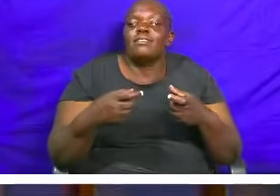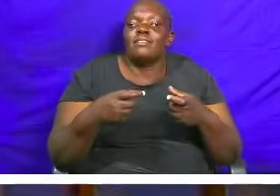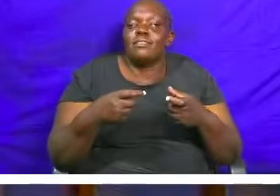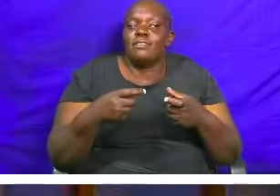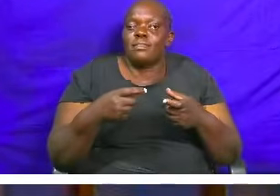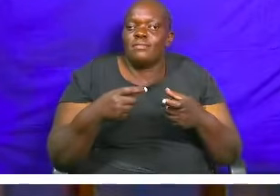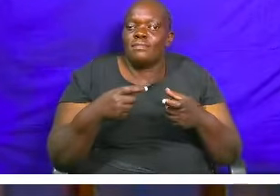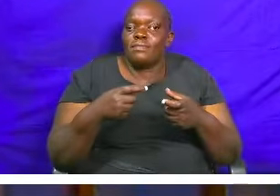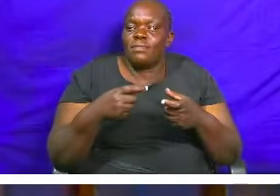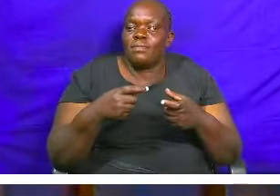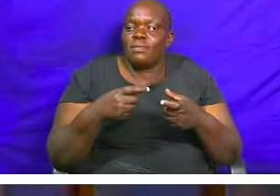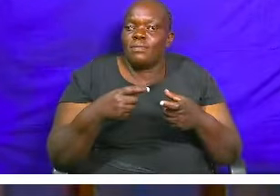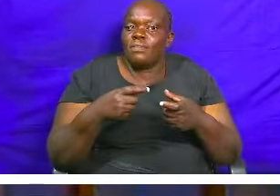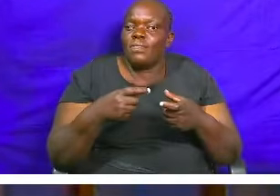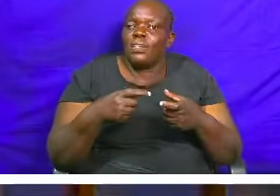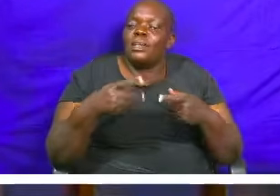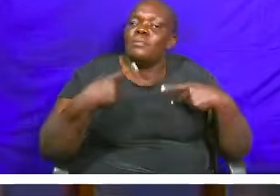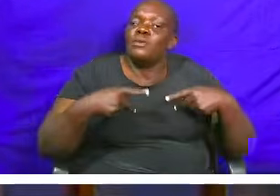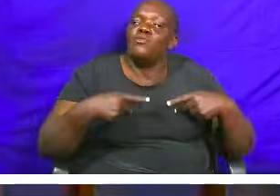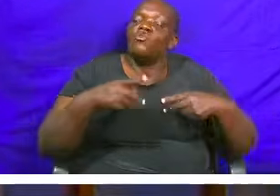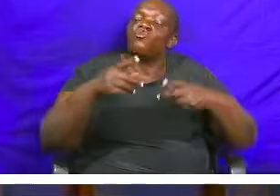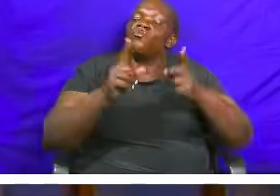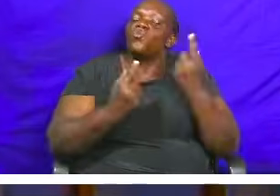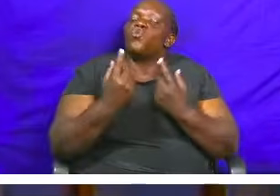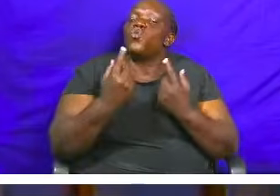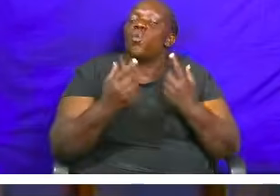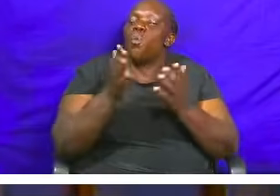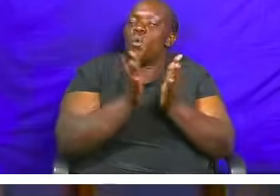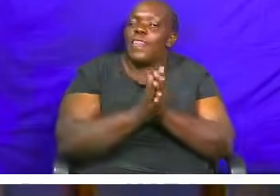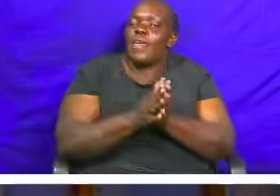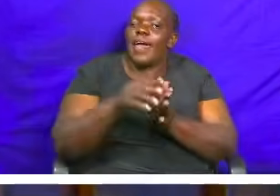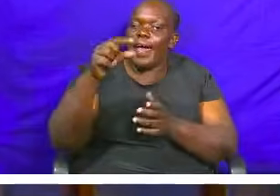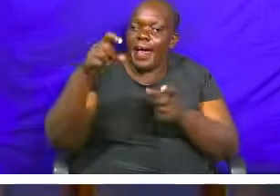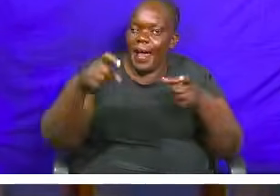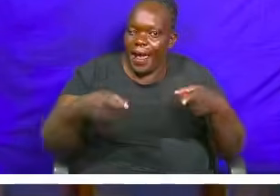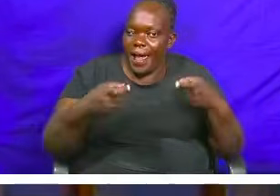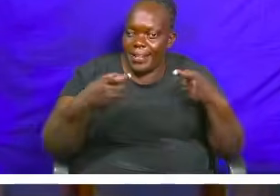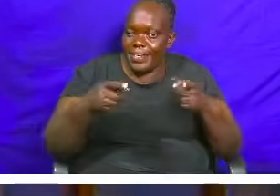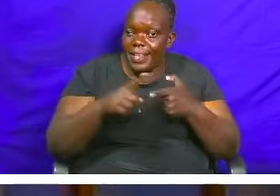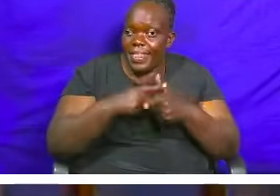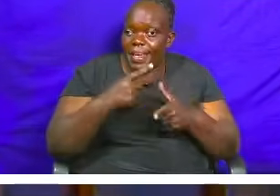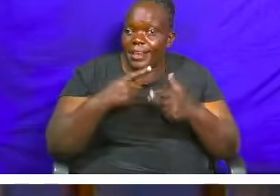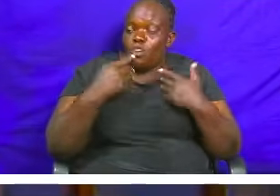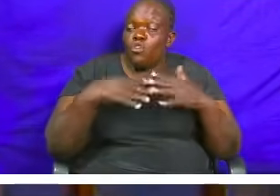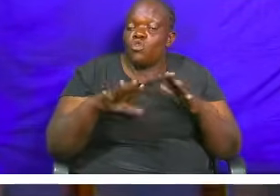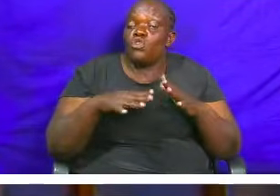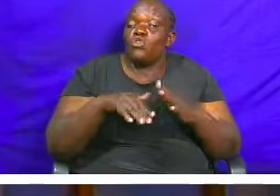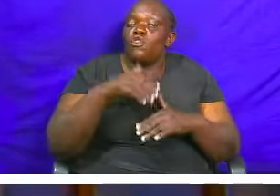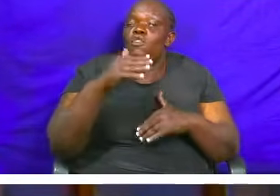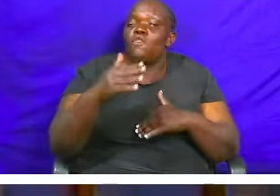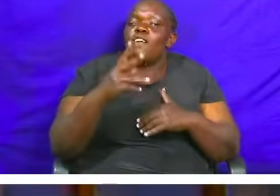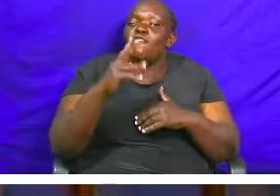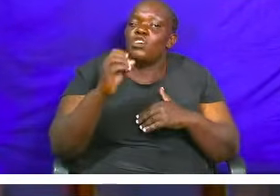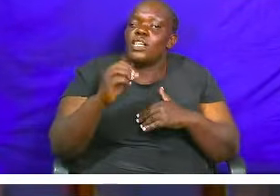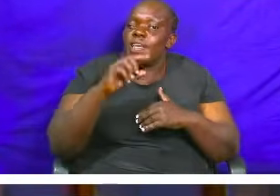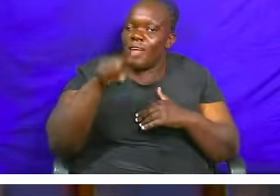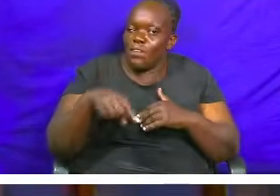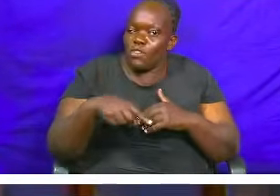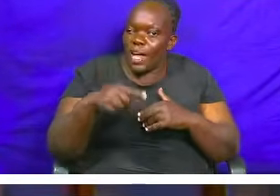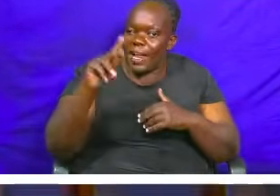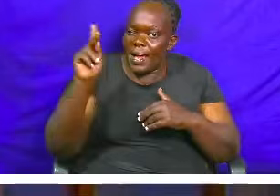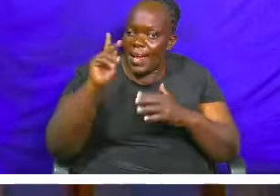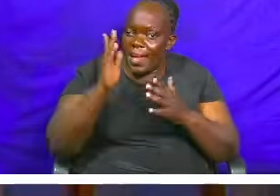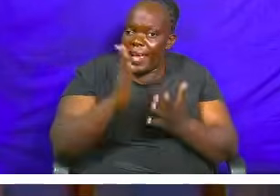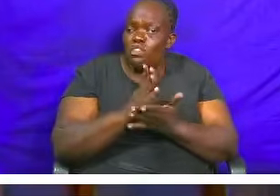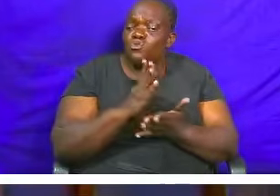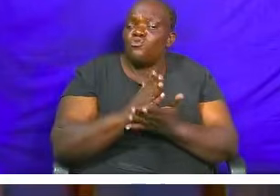we also watu wakule chakula ya gas, sio ya kuni. and it's cleaner. Yes. In fact, we are losing over 14,000 Kenyans. I think I saw